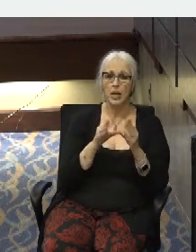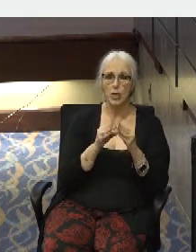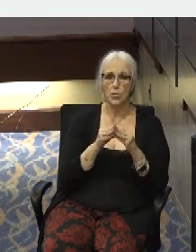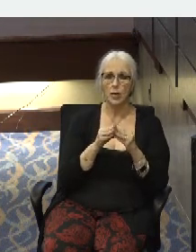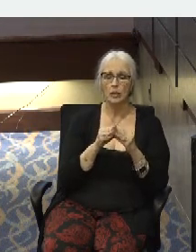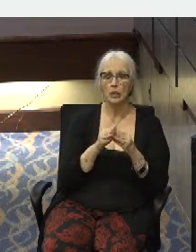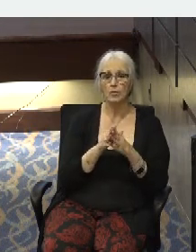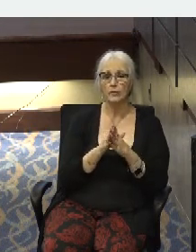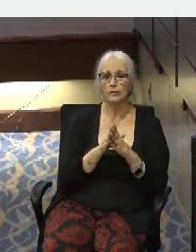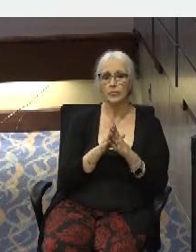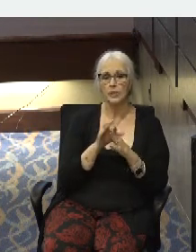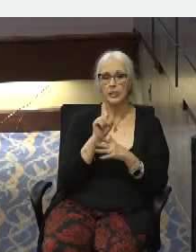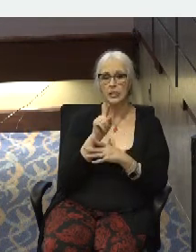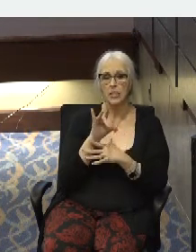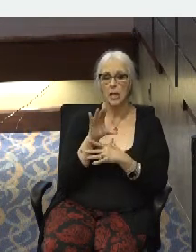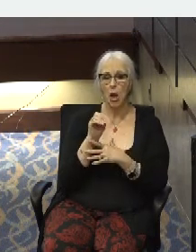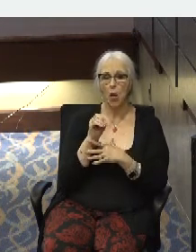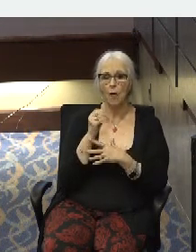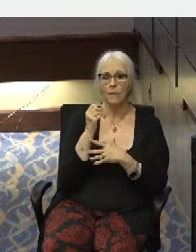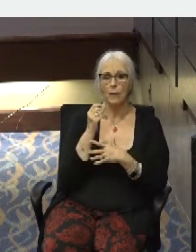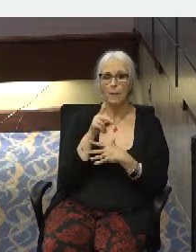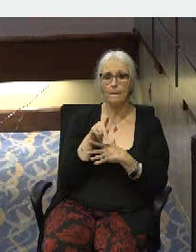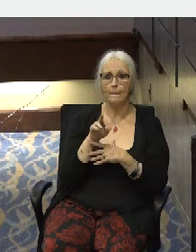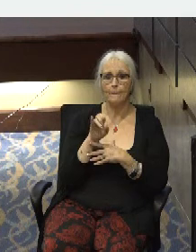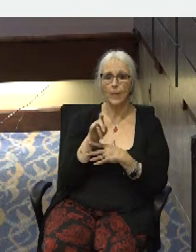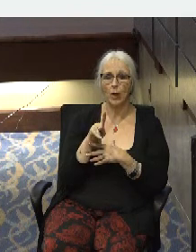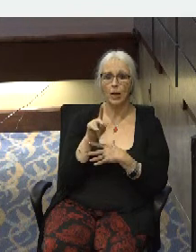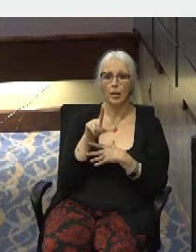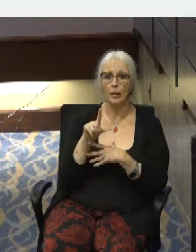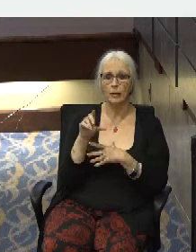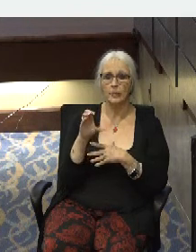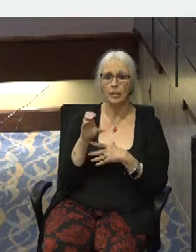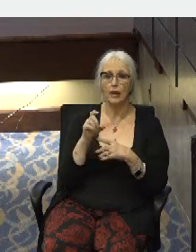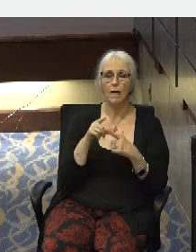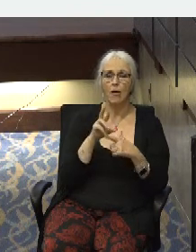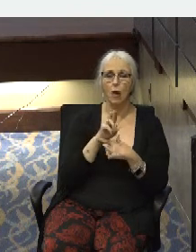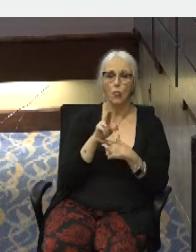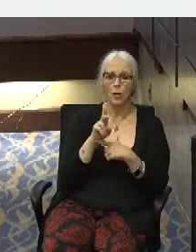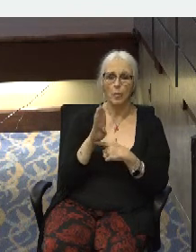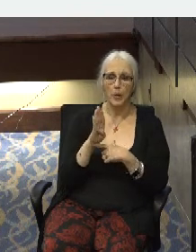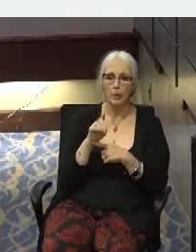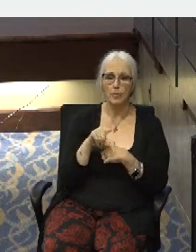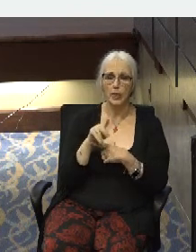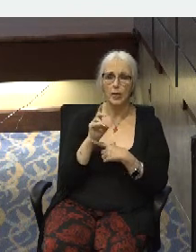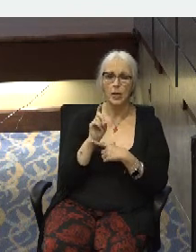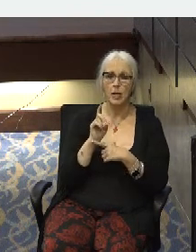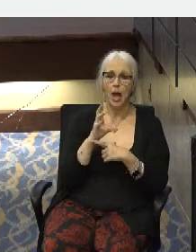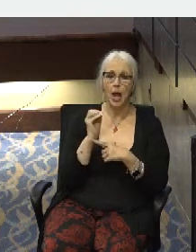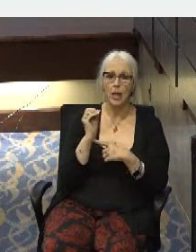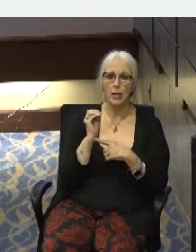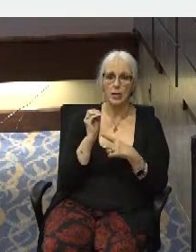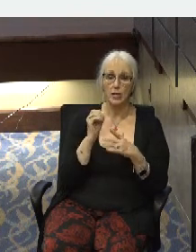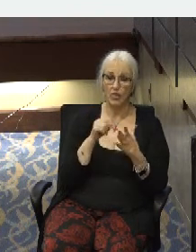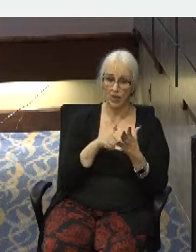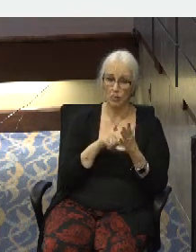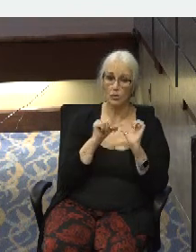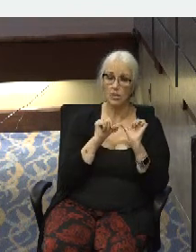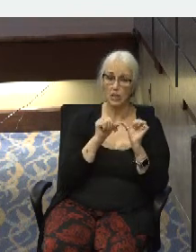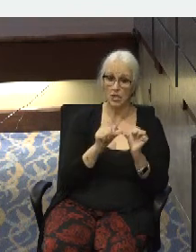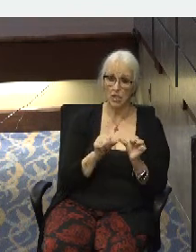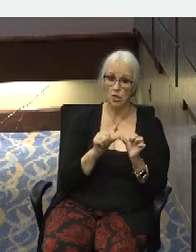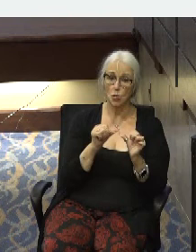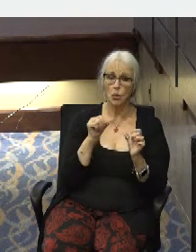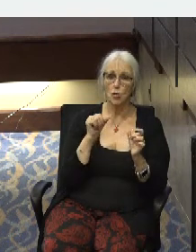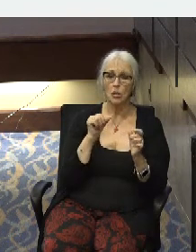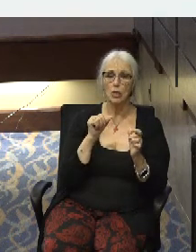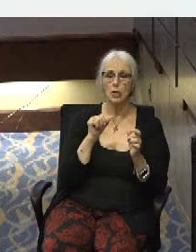McCann Adams Studio on behalf of the Park LLC to rezone from R1B to PUD, and this was continued